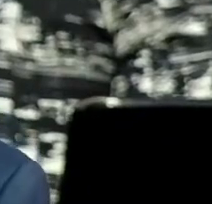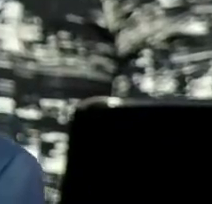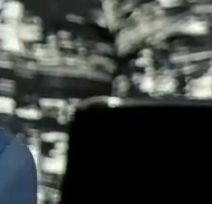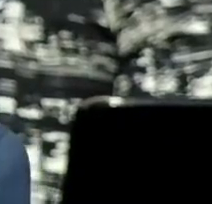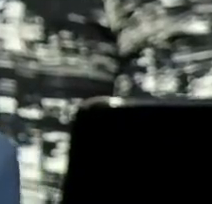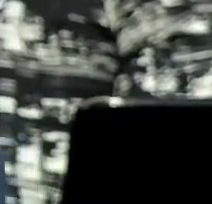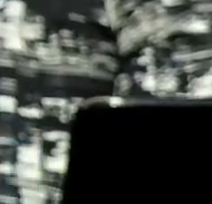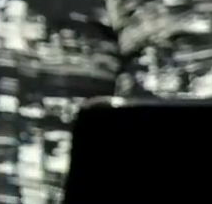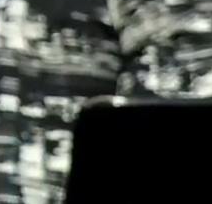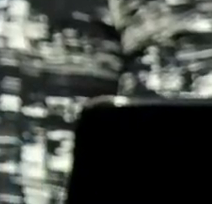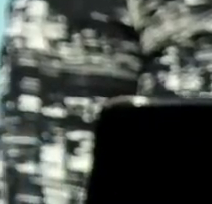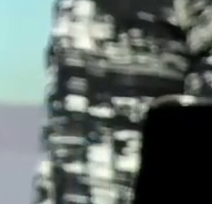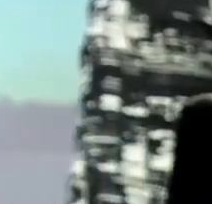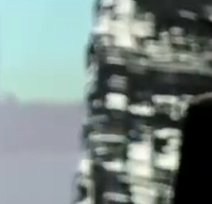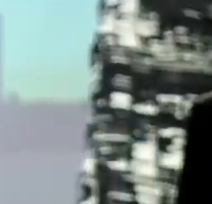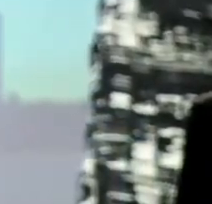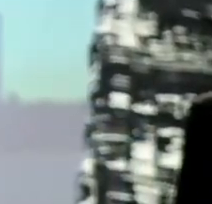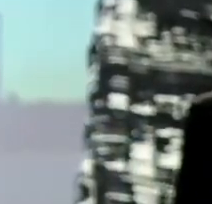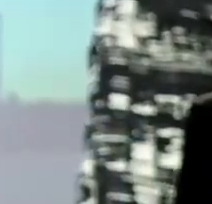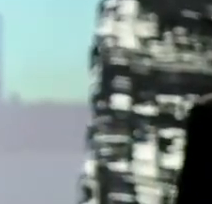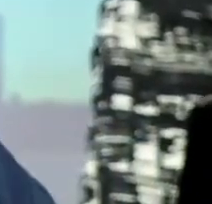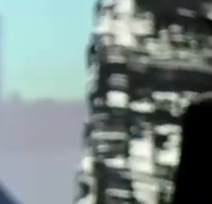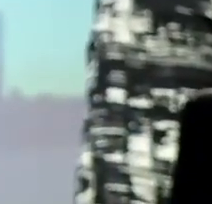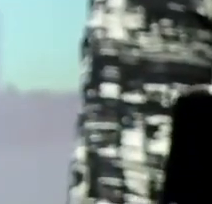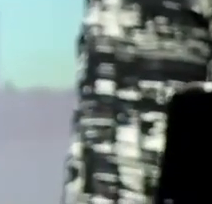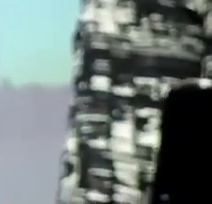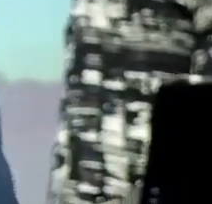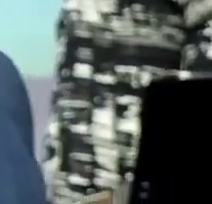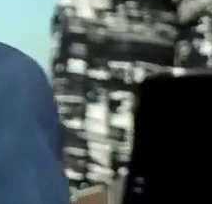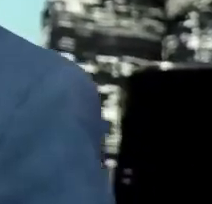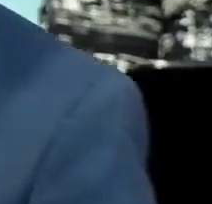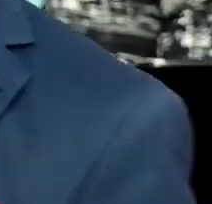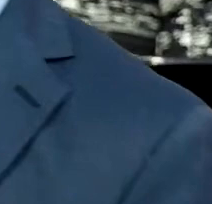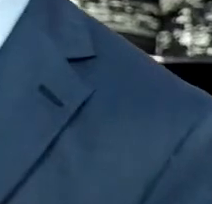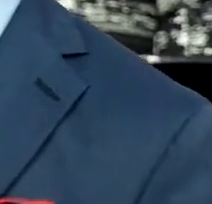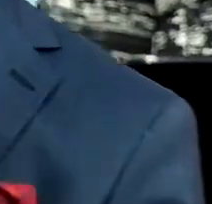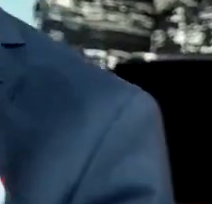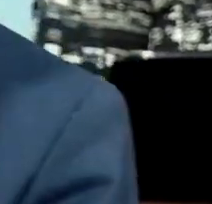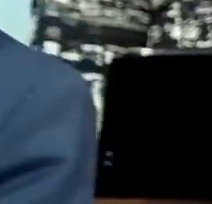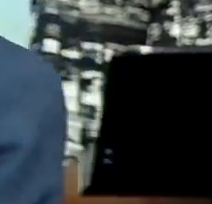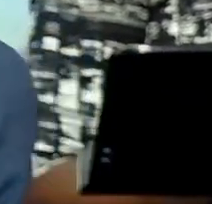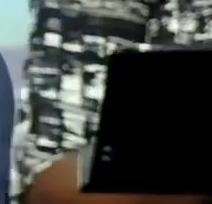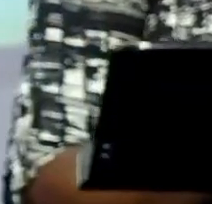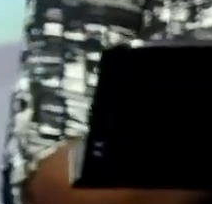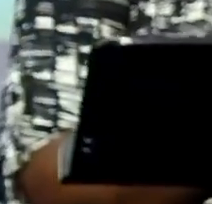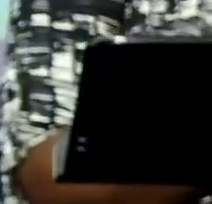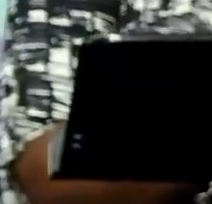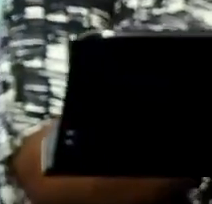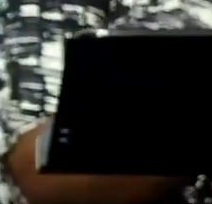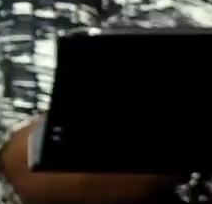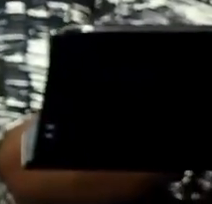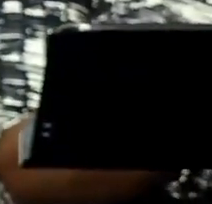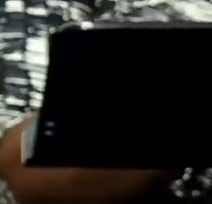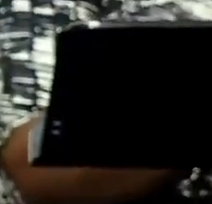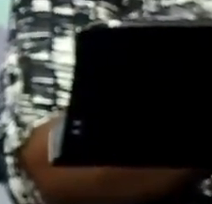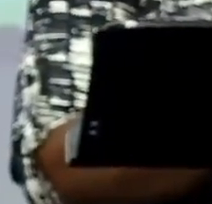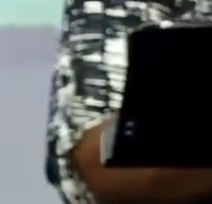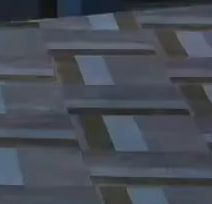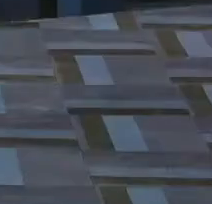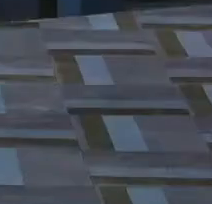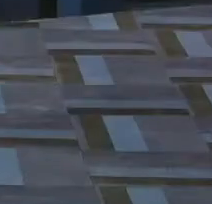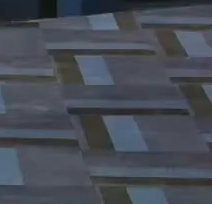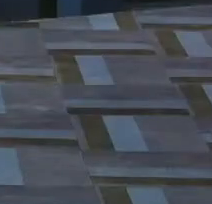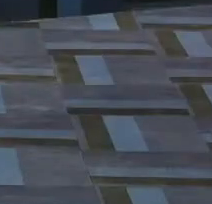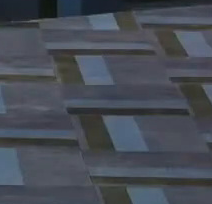Bible says that angels of God were moving up and down on that ladder. And God presented or restated his